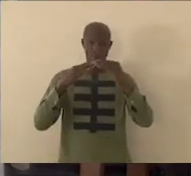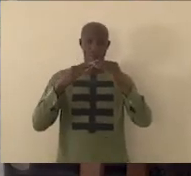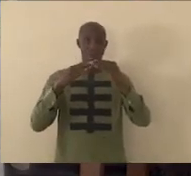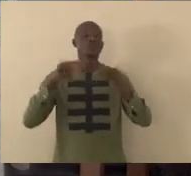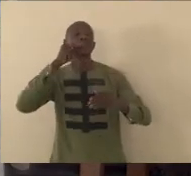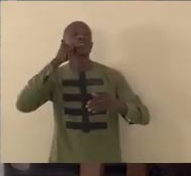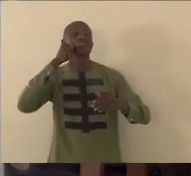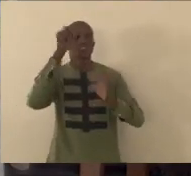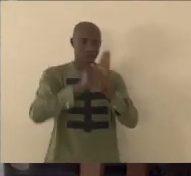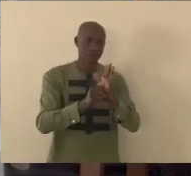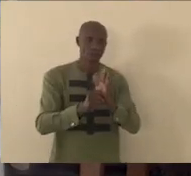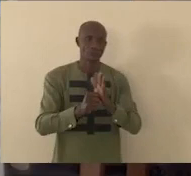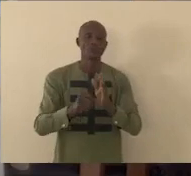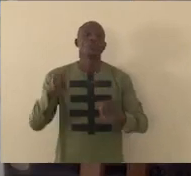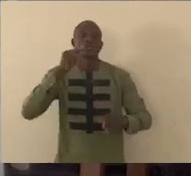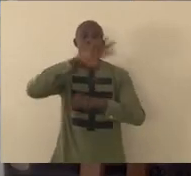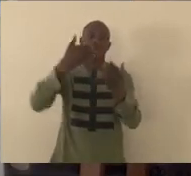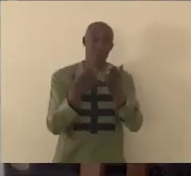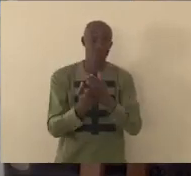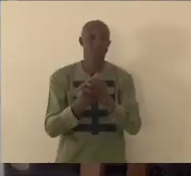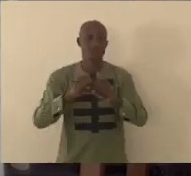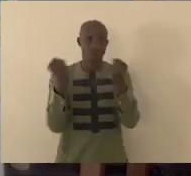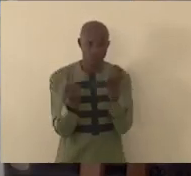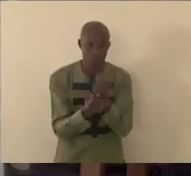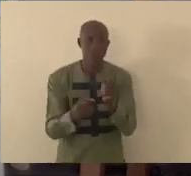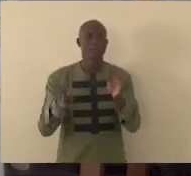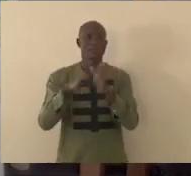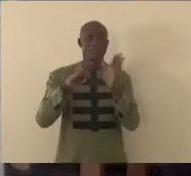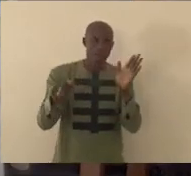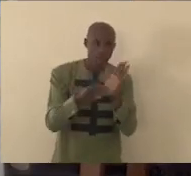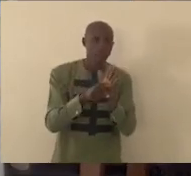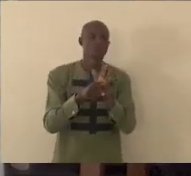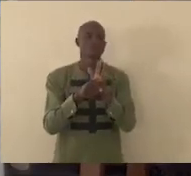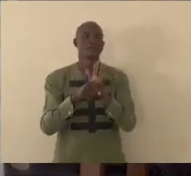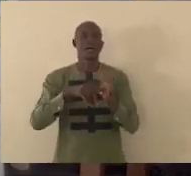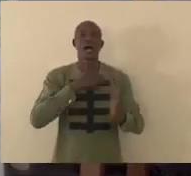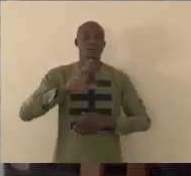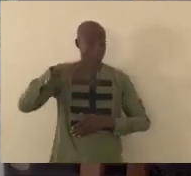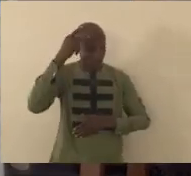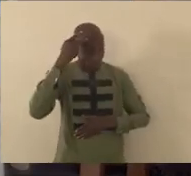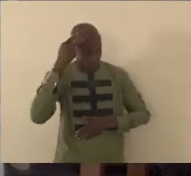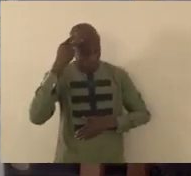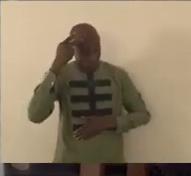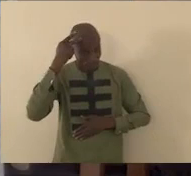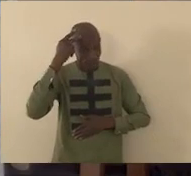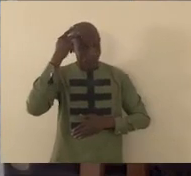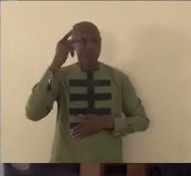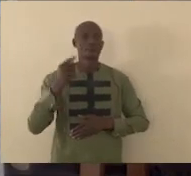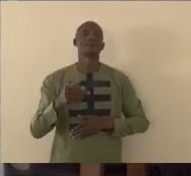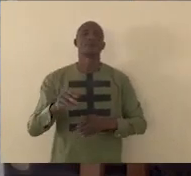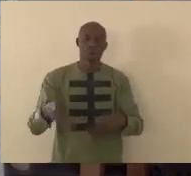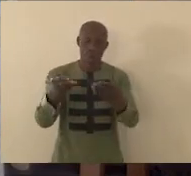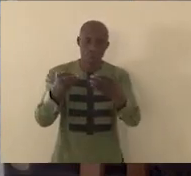citizenship. Nigerians of all ethnic, religious, and social backgrounds, as well as political affiliations, must be accorded